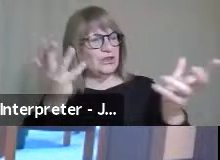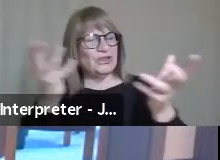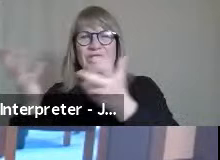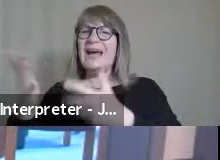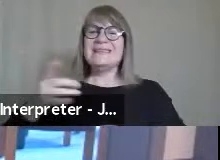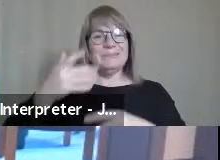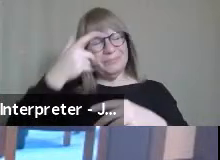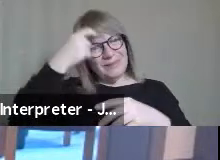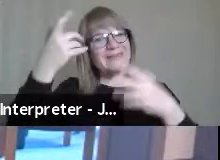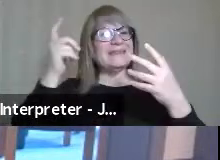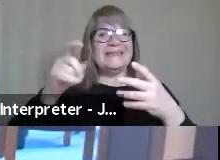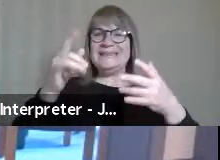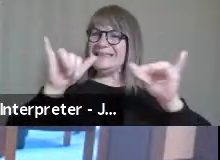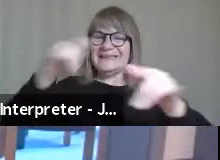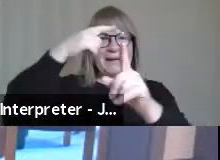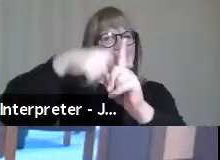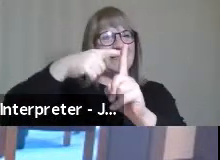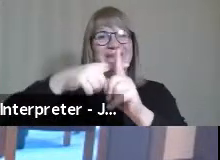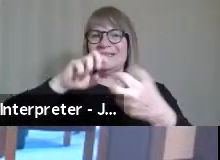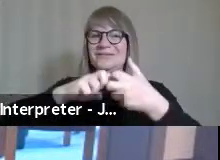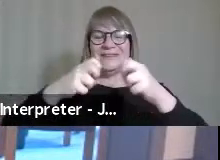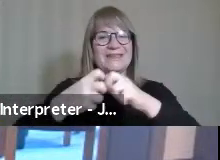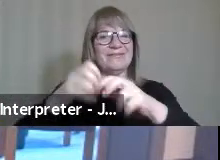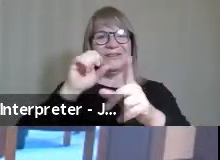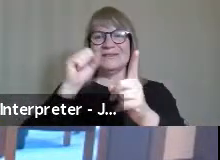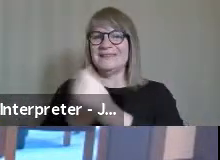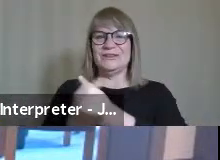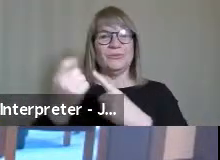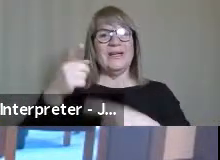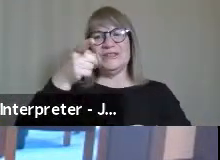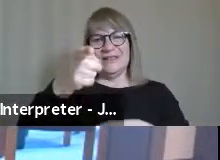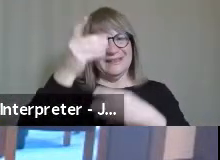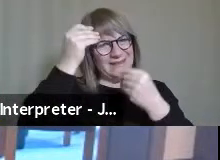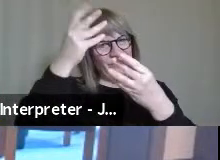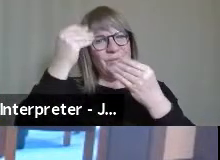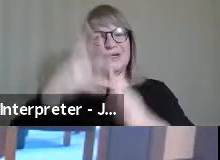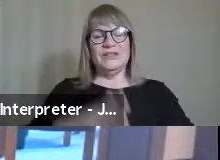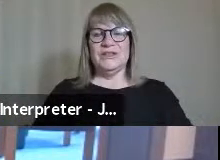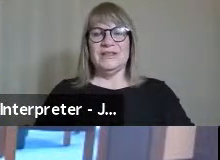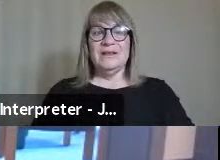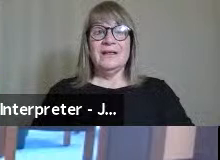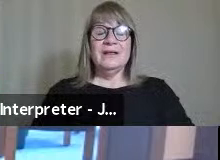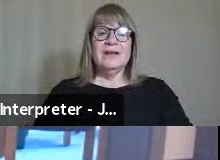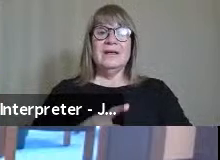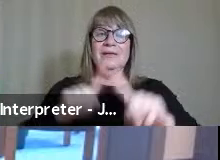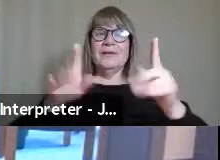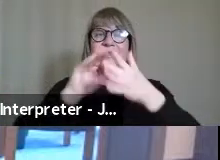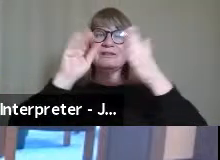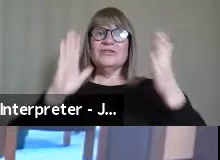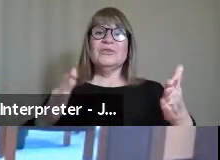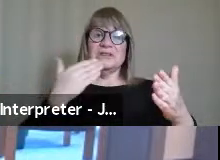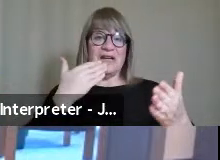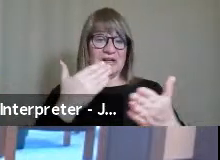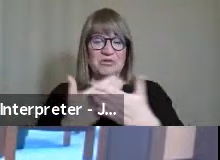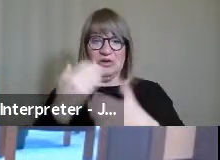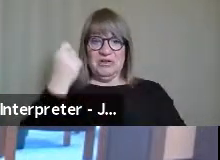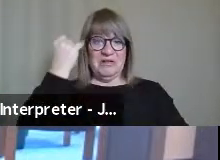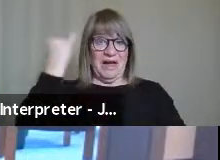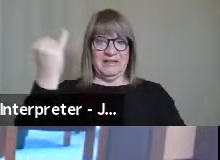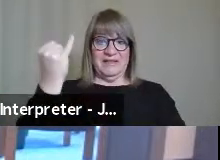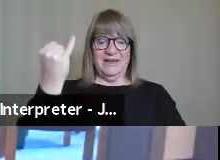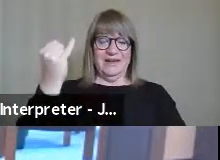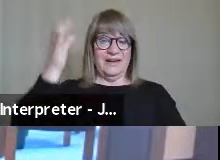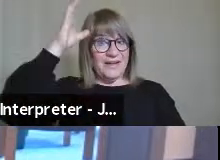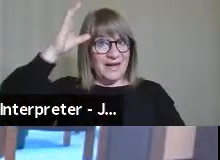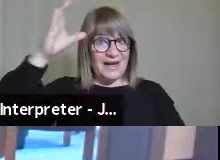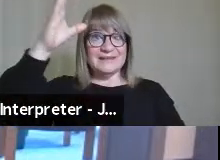the students had learned a lot but also had um a set of concepts and and also just tools to process this this